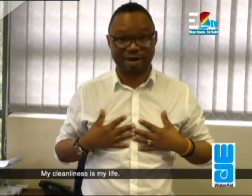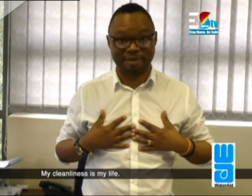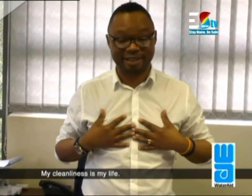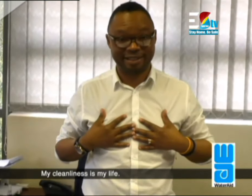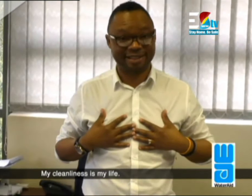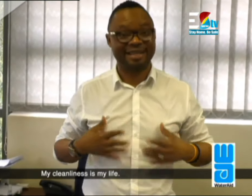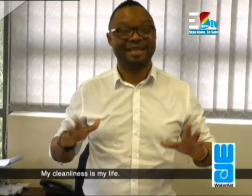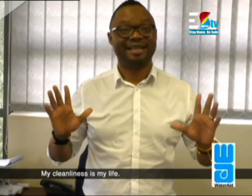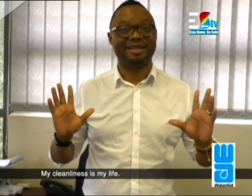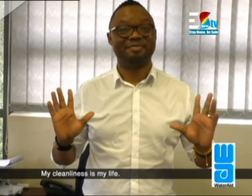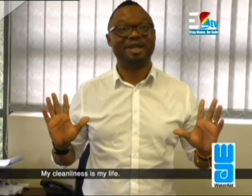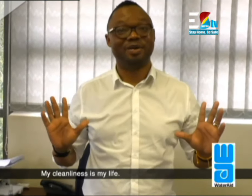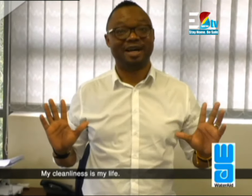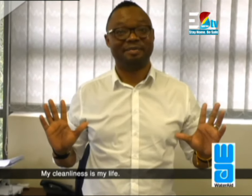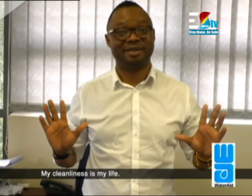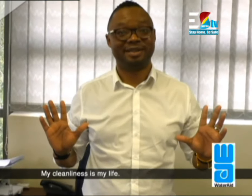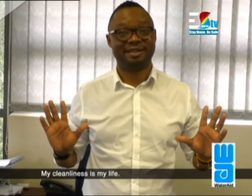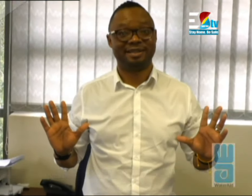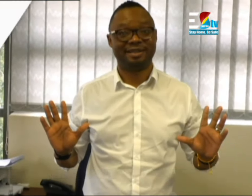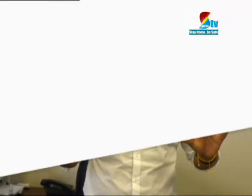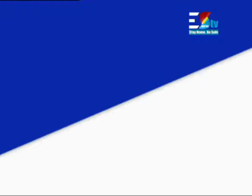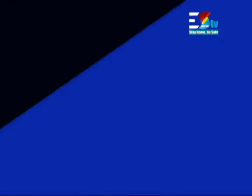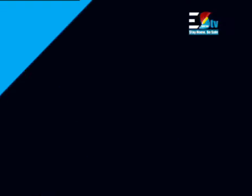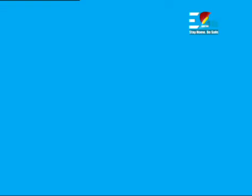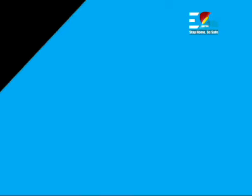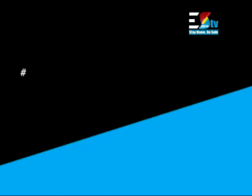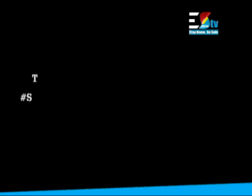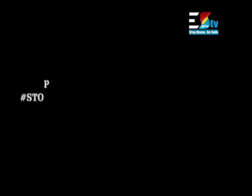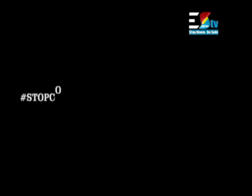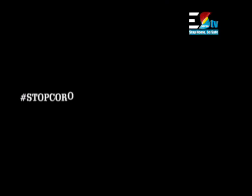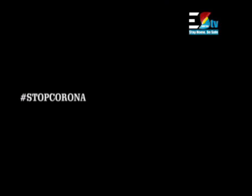Ukuhloba kwami impilo yami.